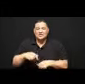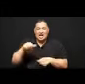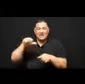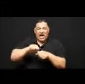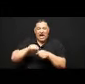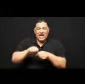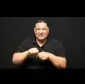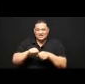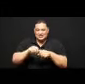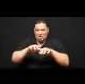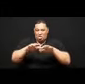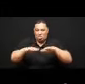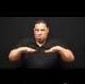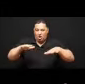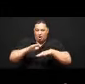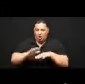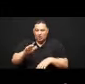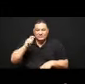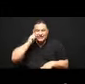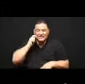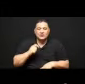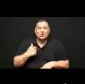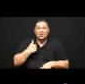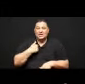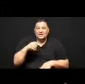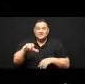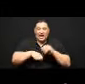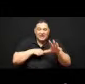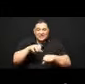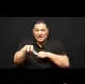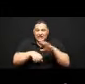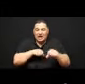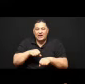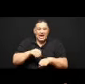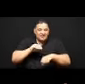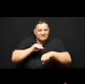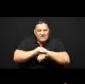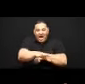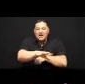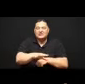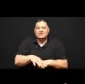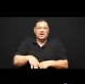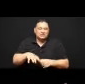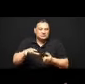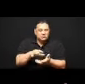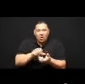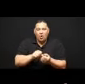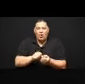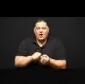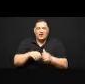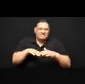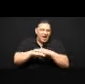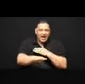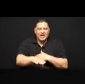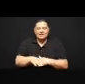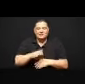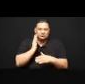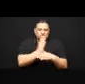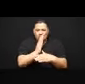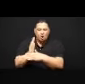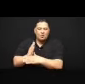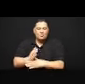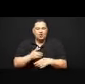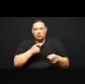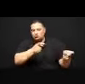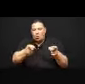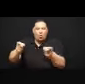that rests on your skin. We take and infect and destroy and invade and disturb and